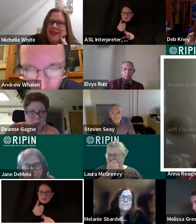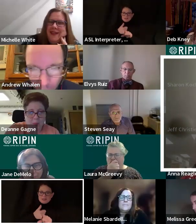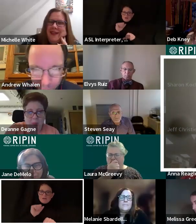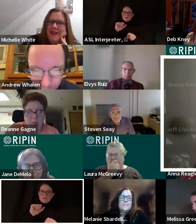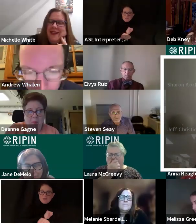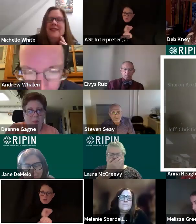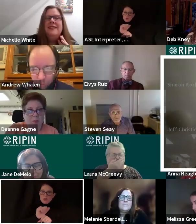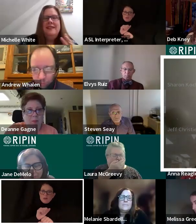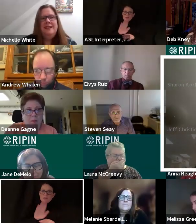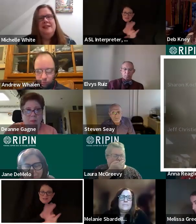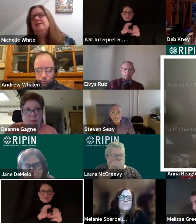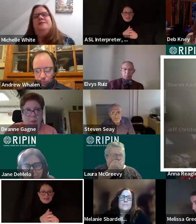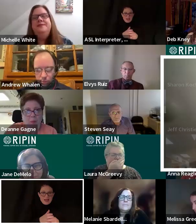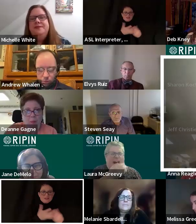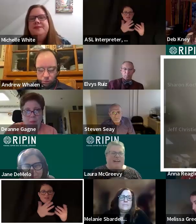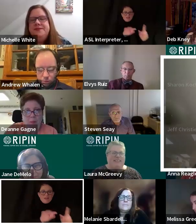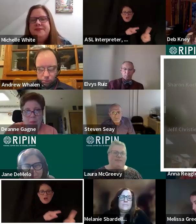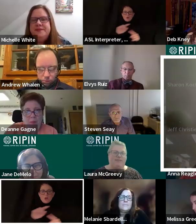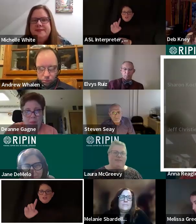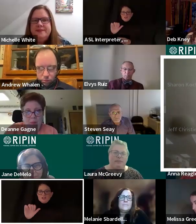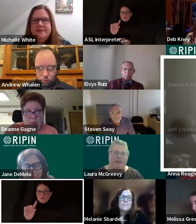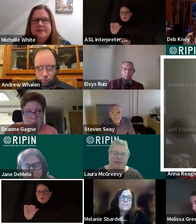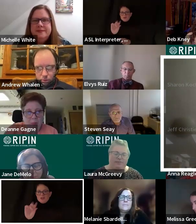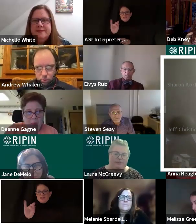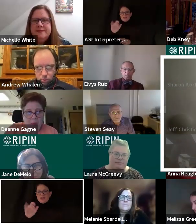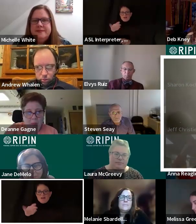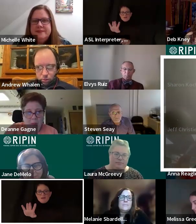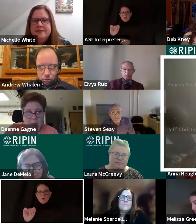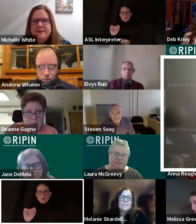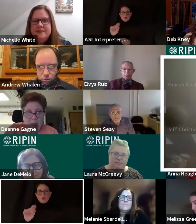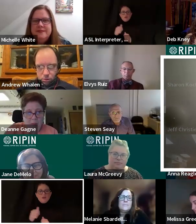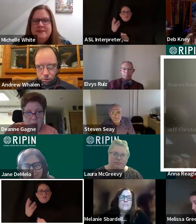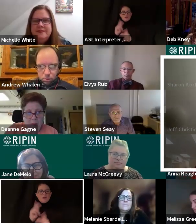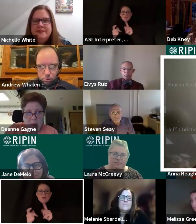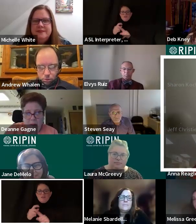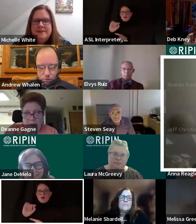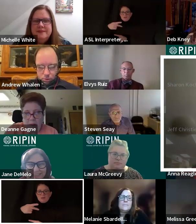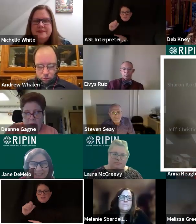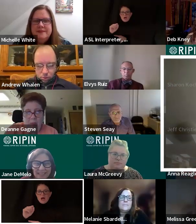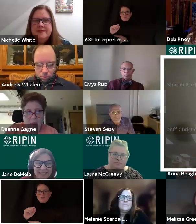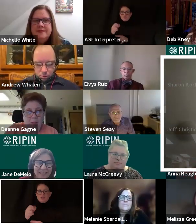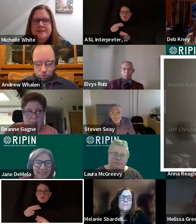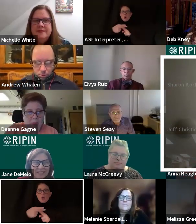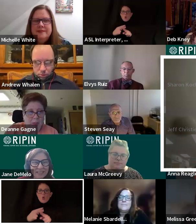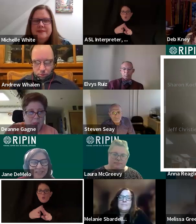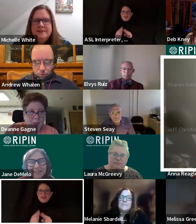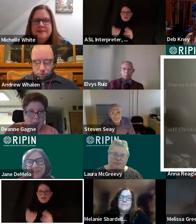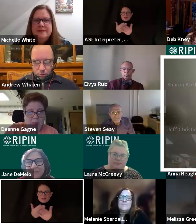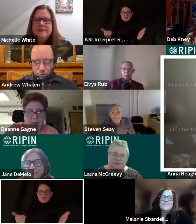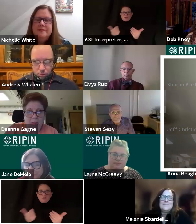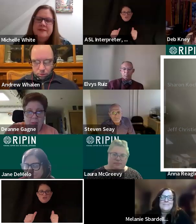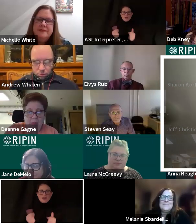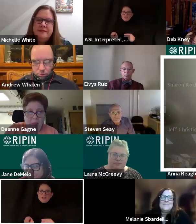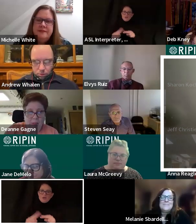class. I went to Davenport with a couple of people from Tops. That's a weight loss thing. So they're trying to